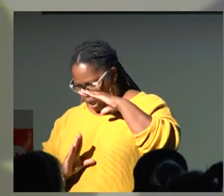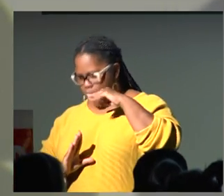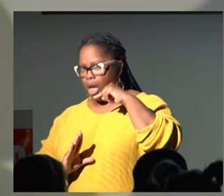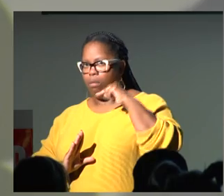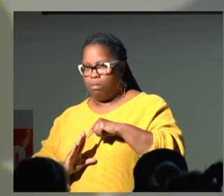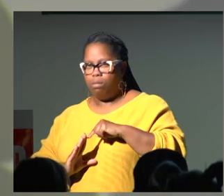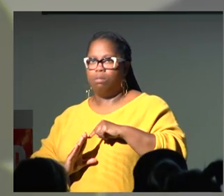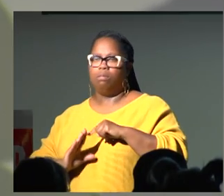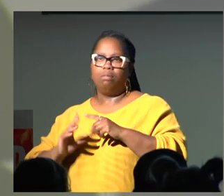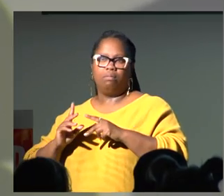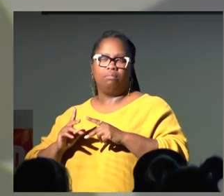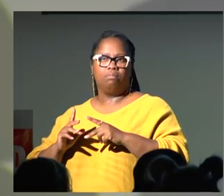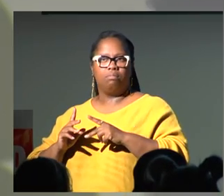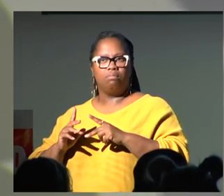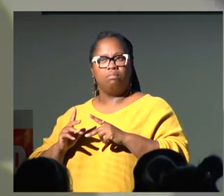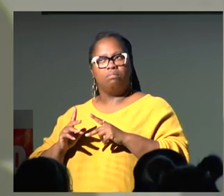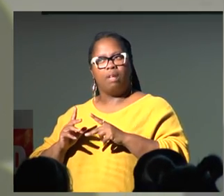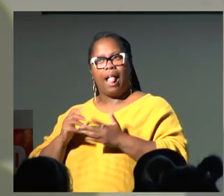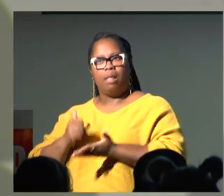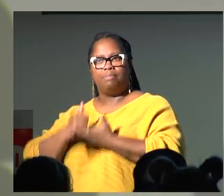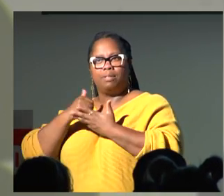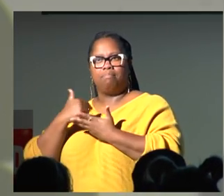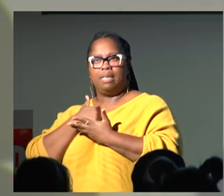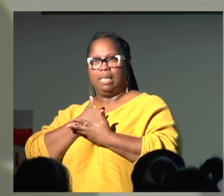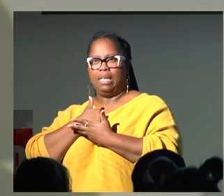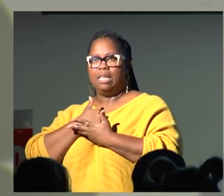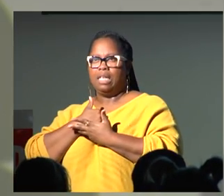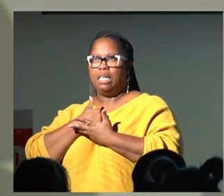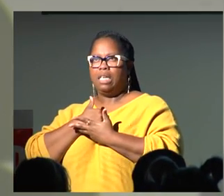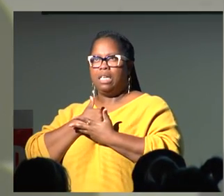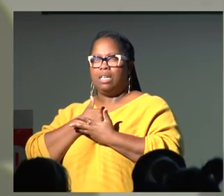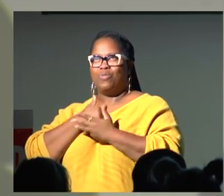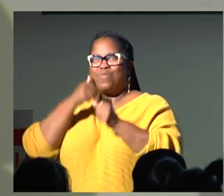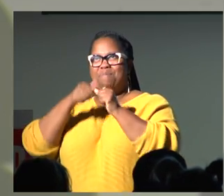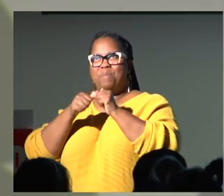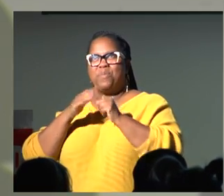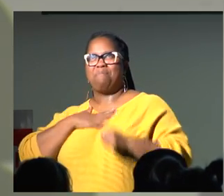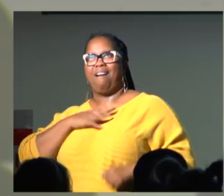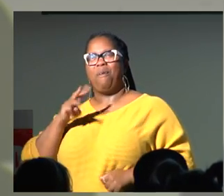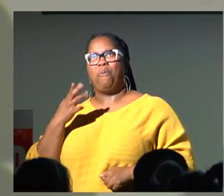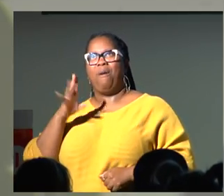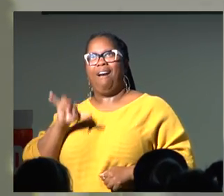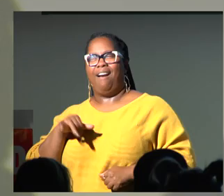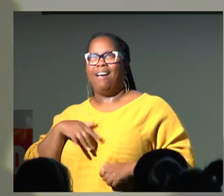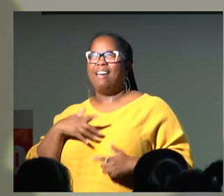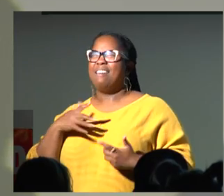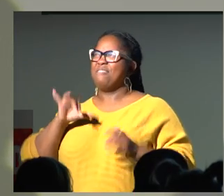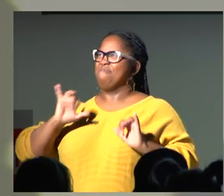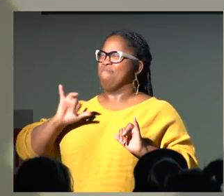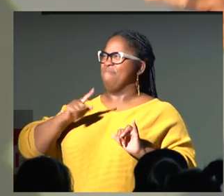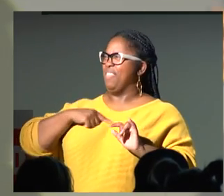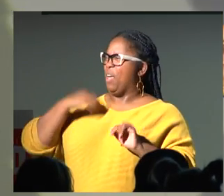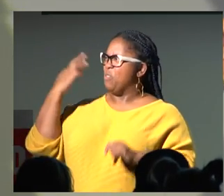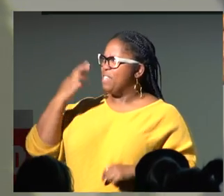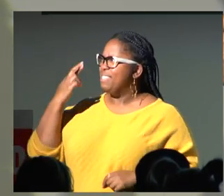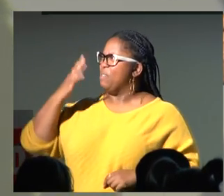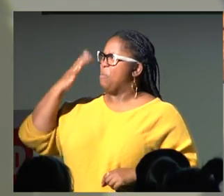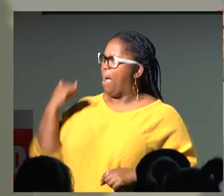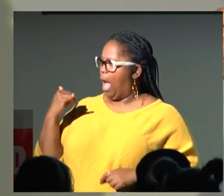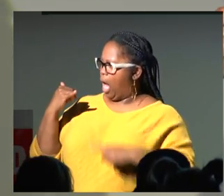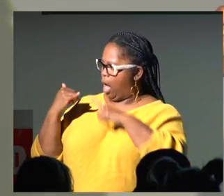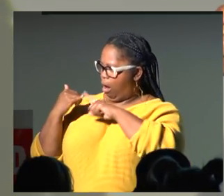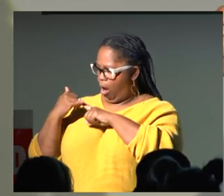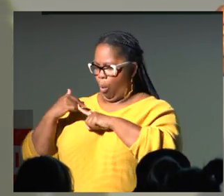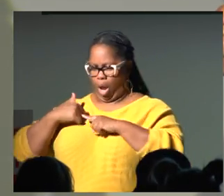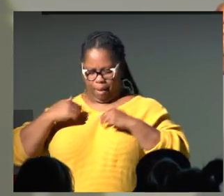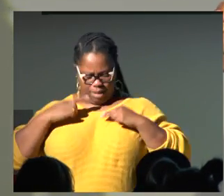to grasp onto my why. Right. You know what I mean? Because the why reminds me of my humanity.